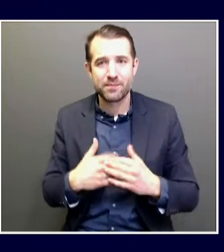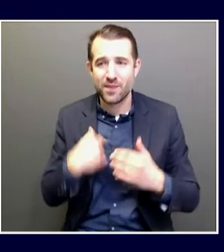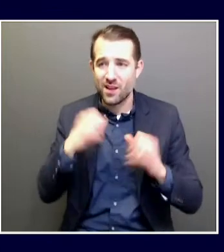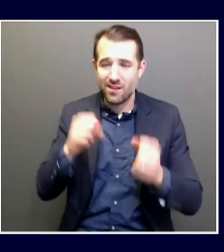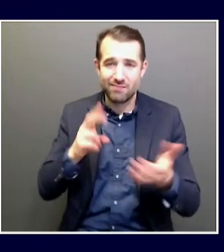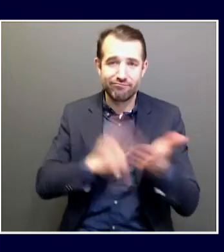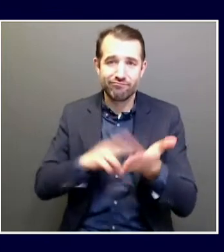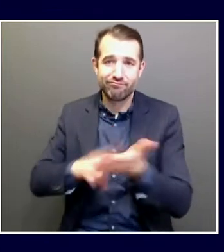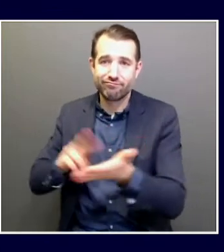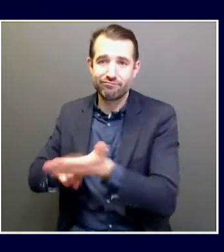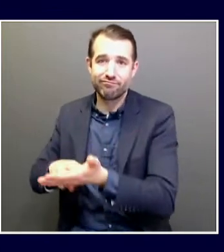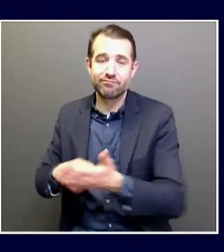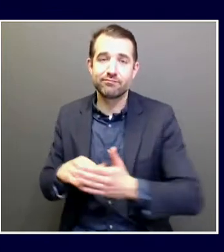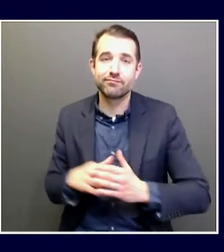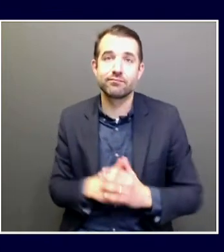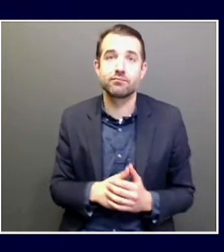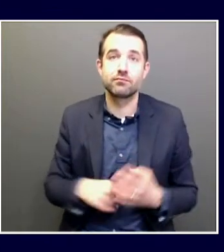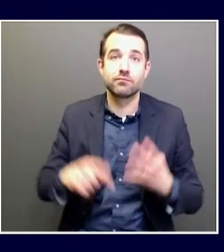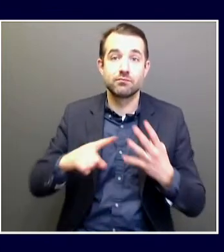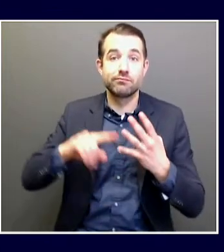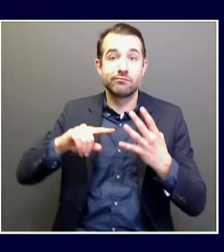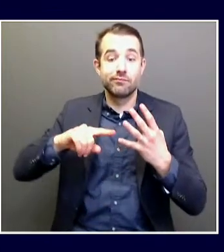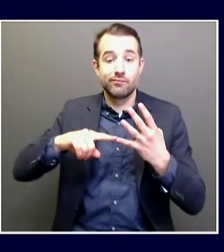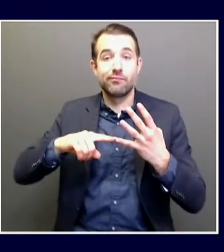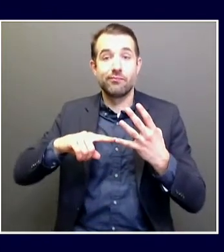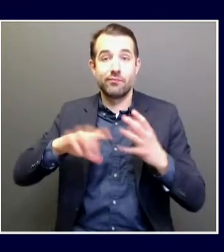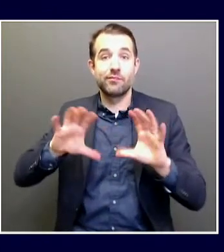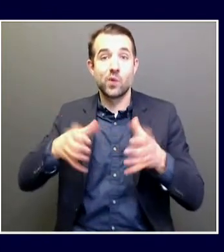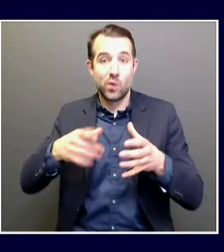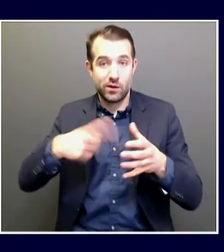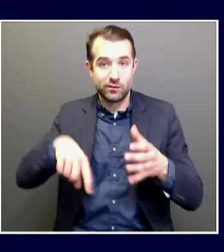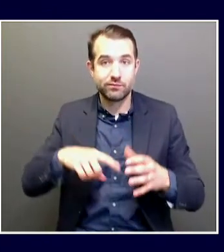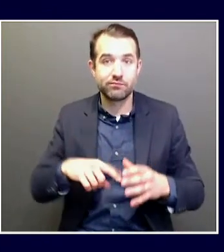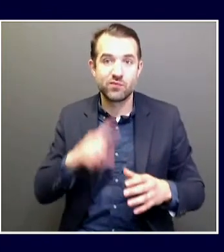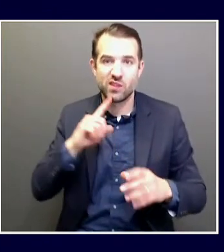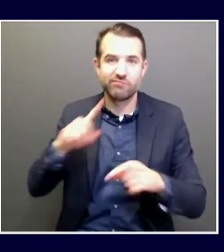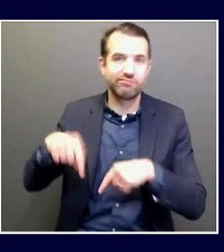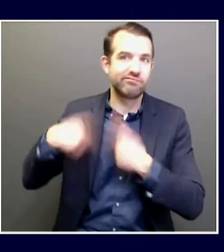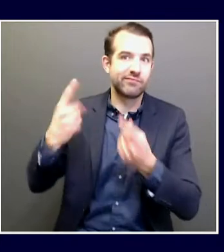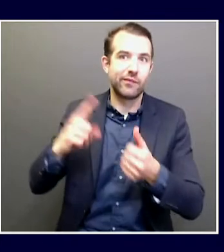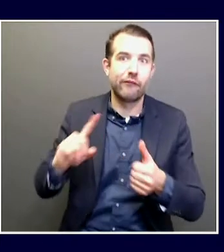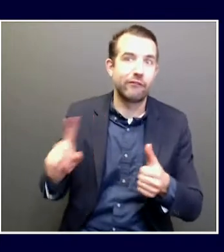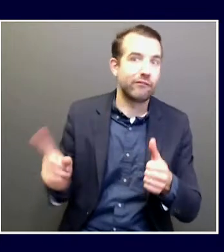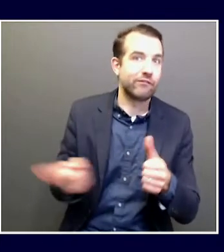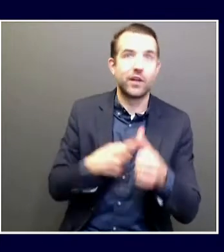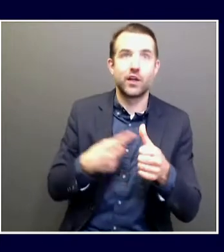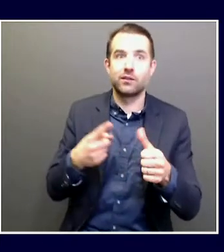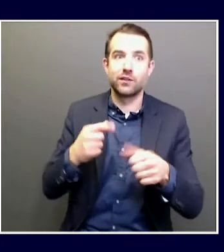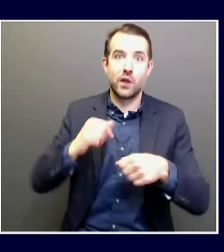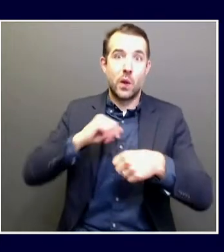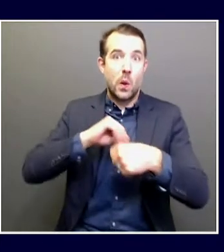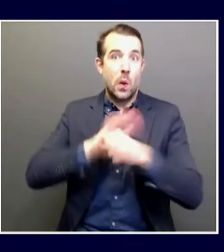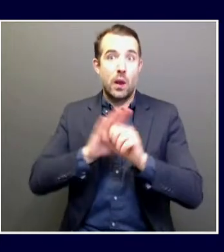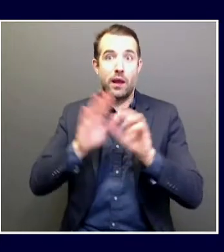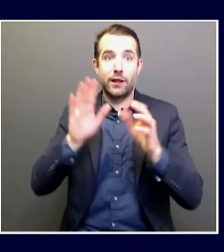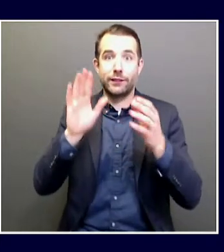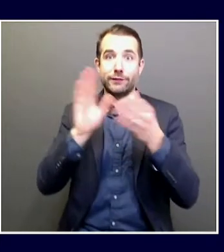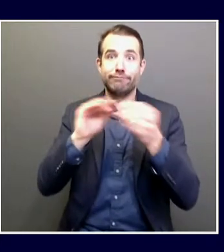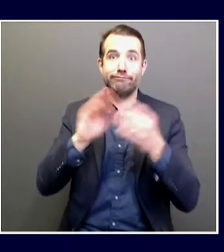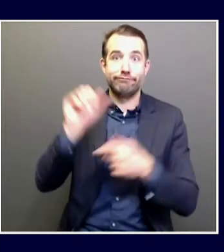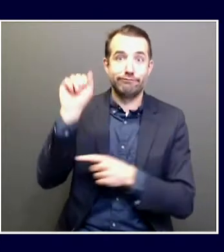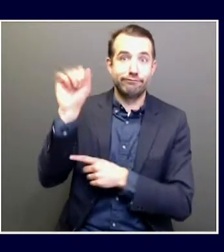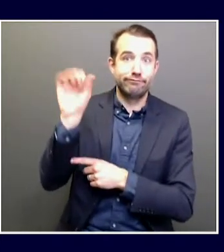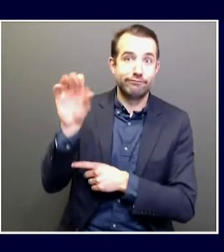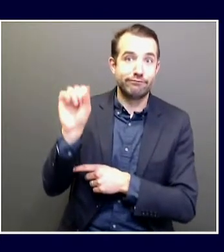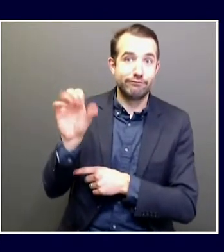The next group is a group that has been with us since the very first days of the pandemic. And these are the men and women of the